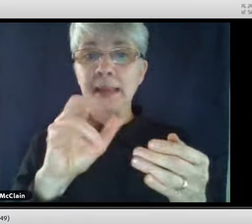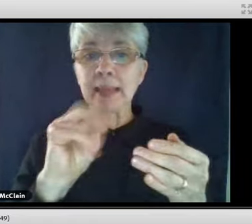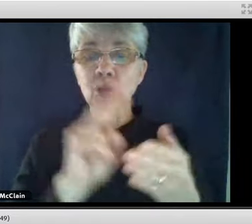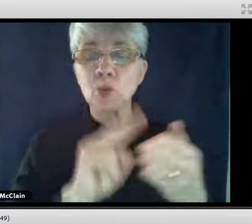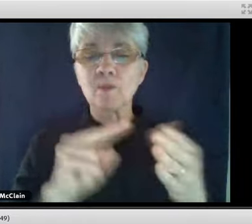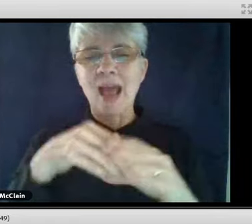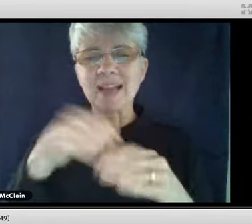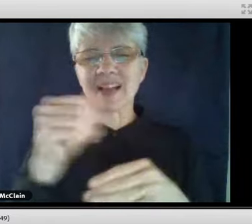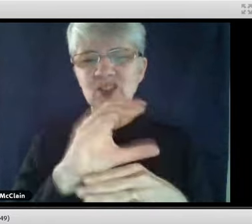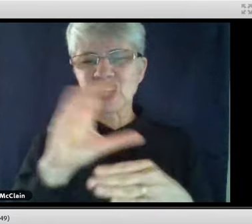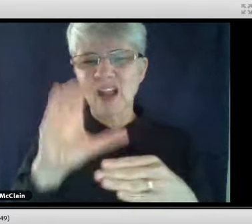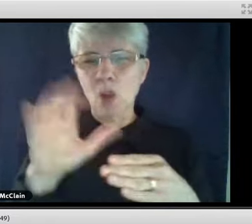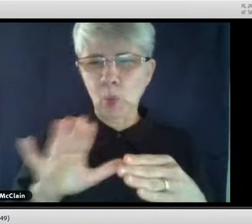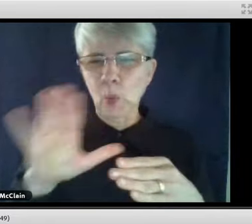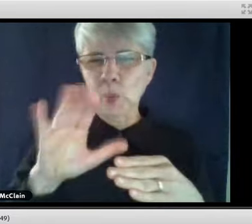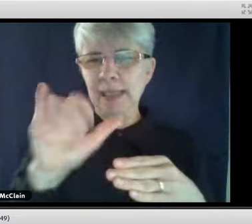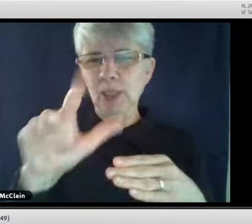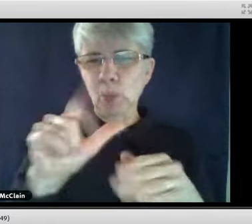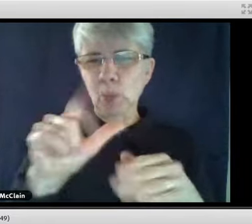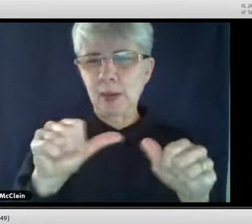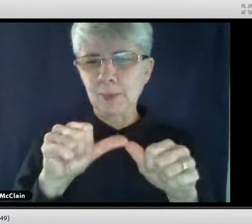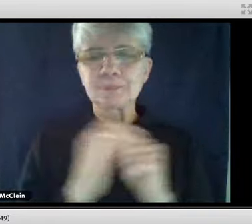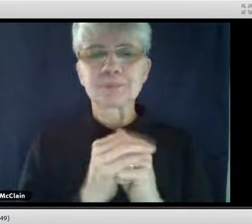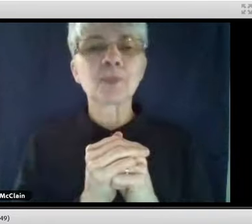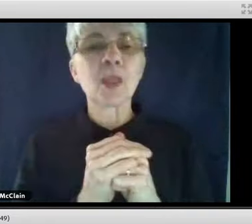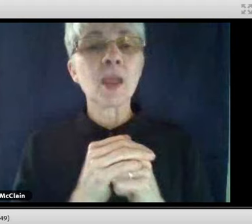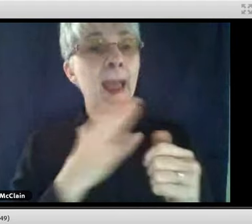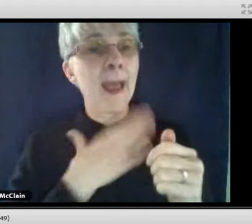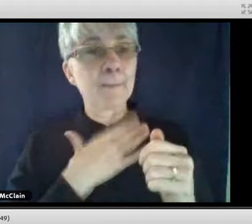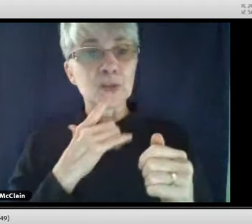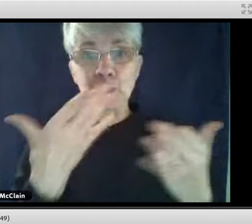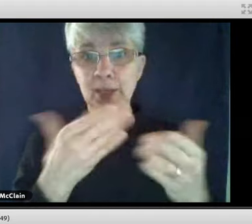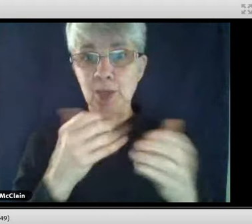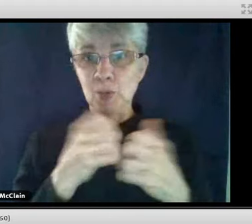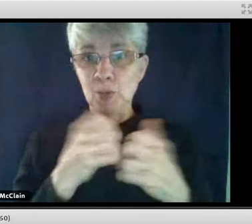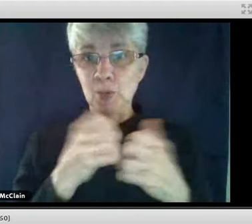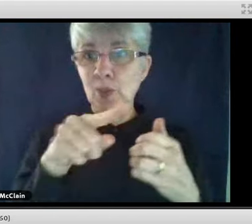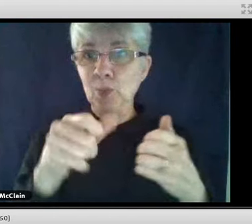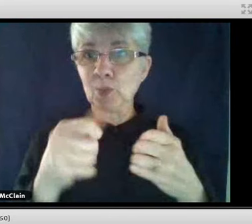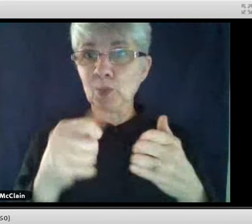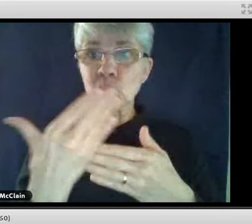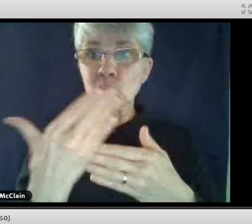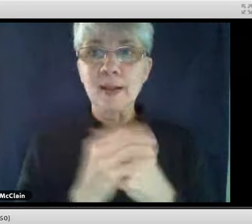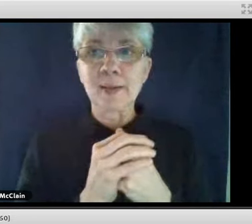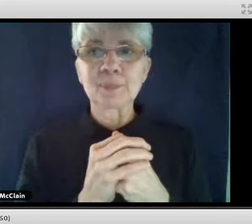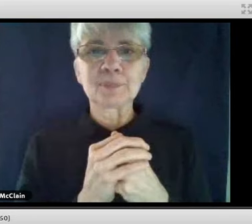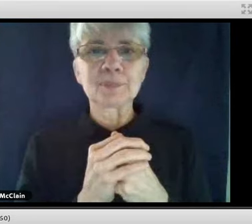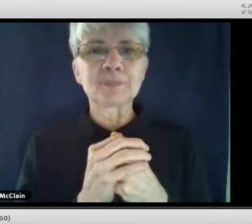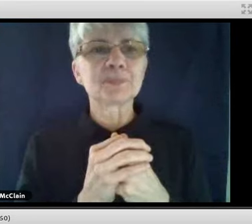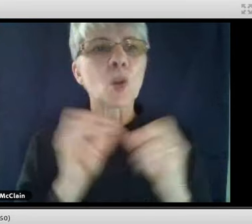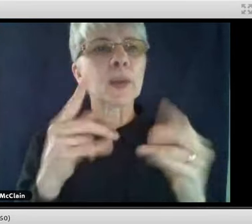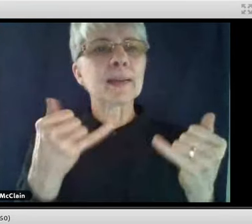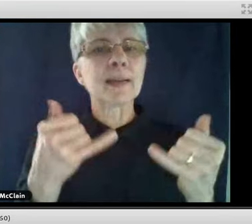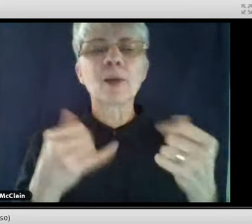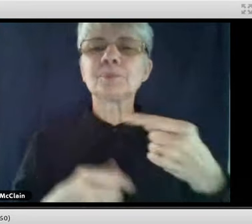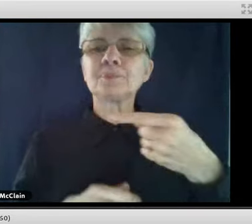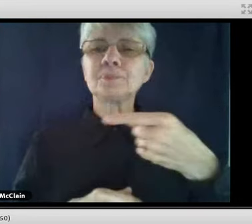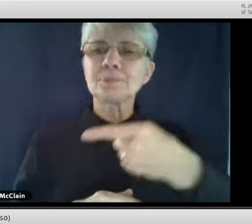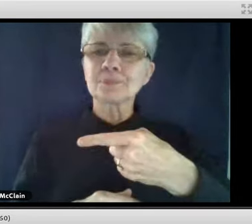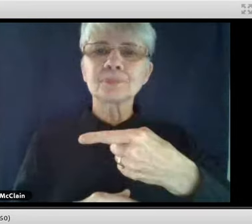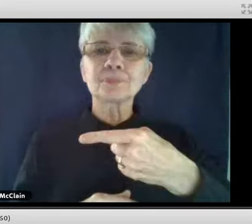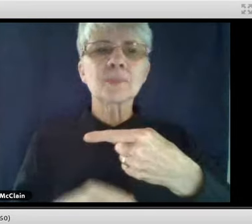outside of Chicago in Illinois. So I'm very happy to be here with you this morning. All right, so